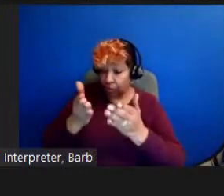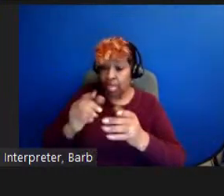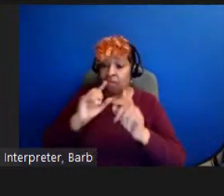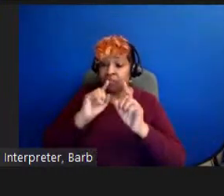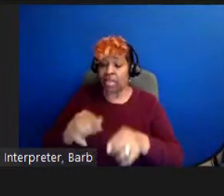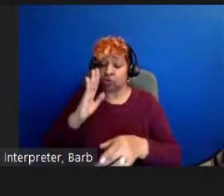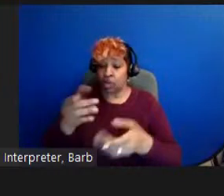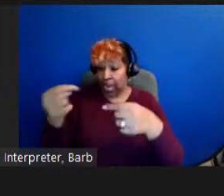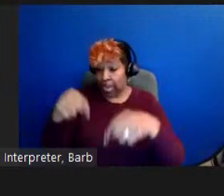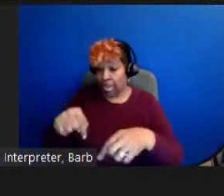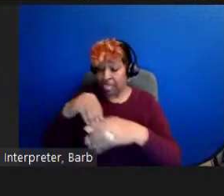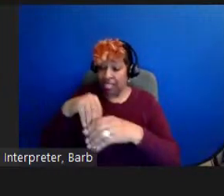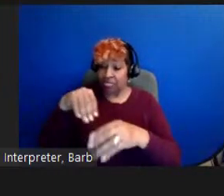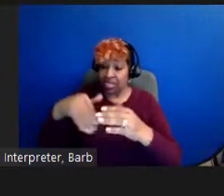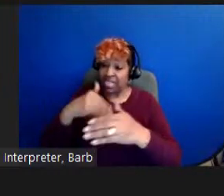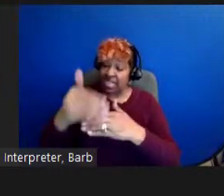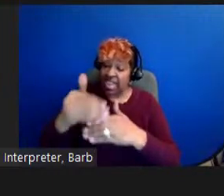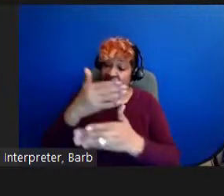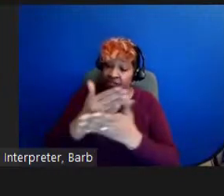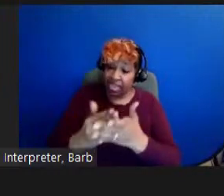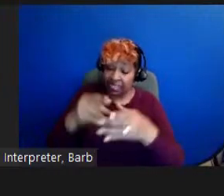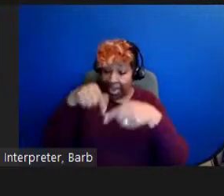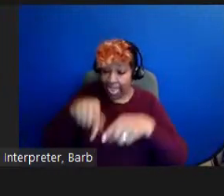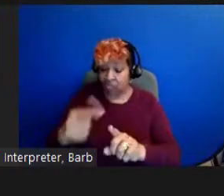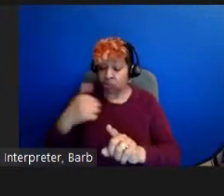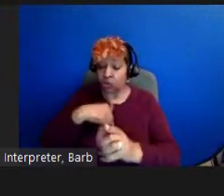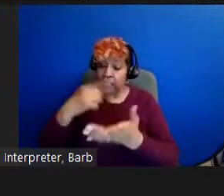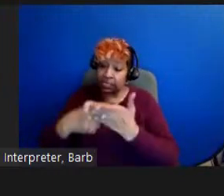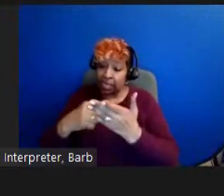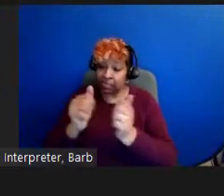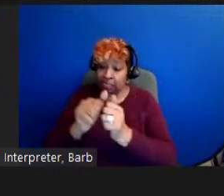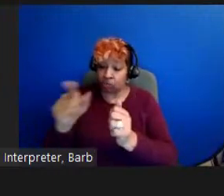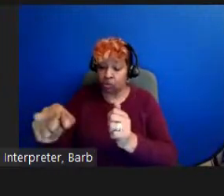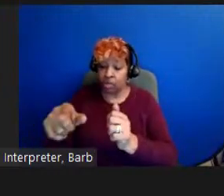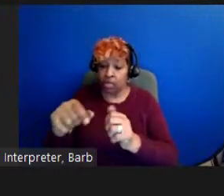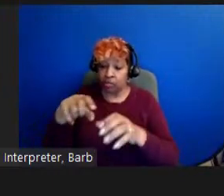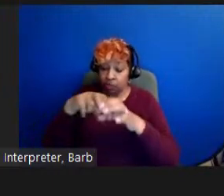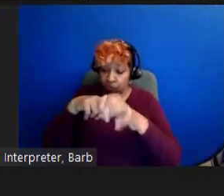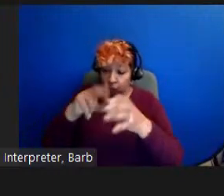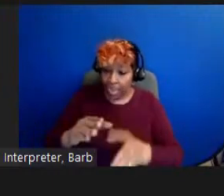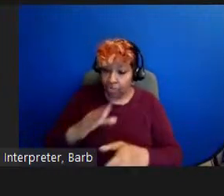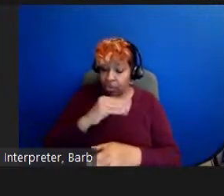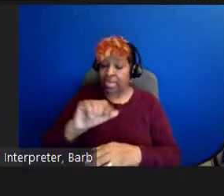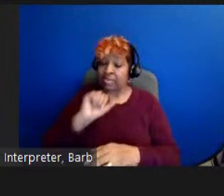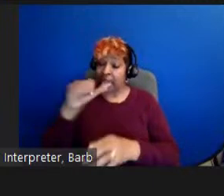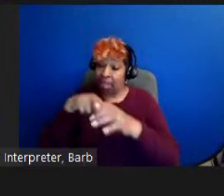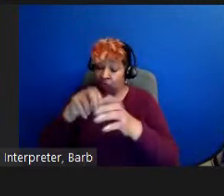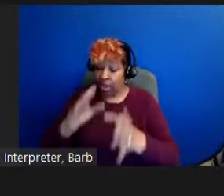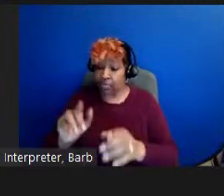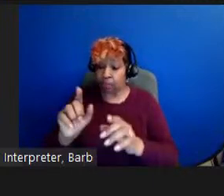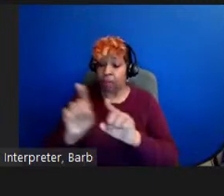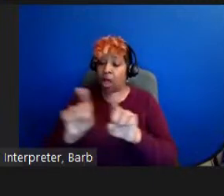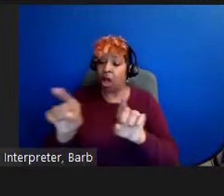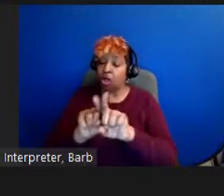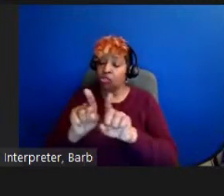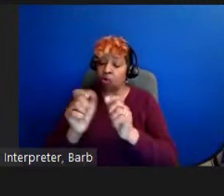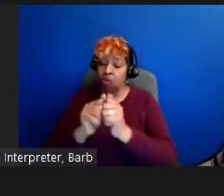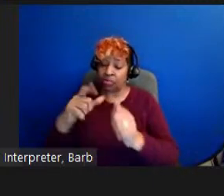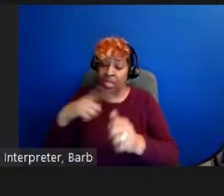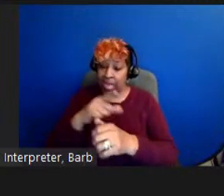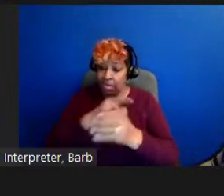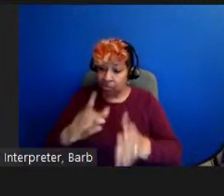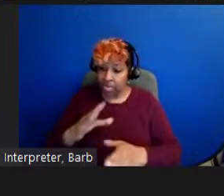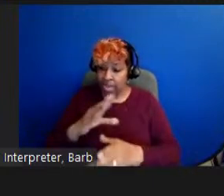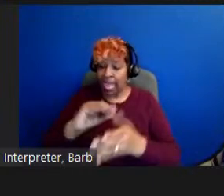in the next phase as we discuss this with both our riders and non-riders, but also our legislators and our city council members,